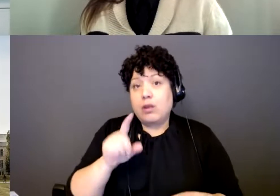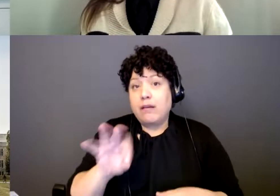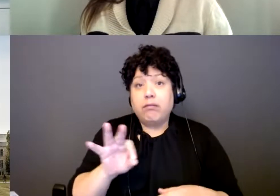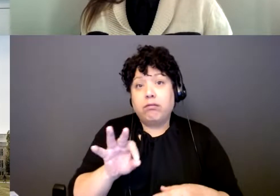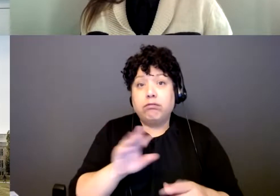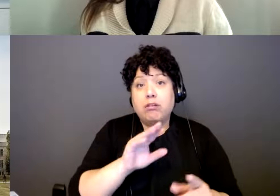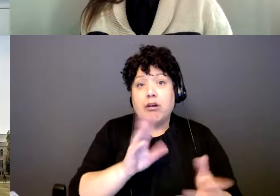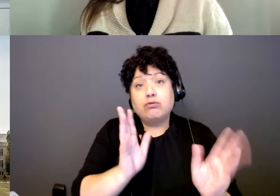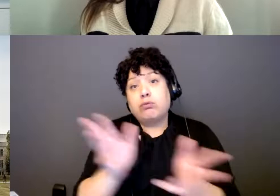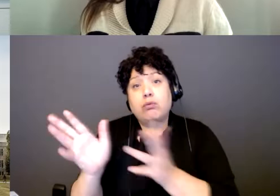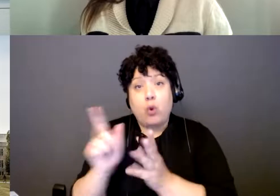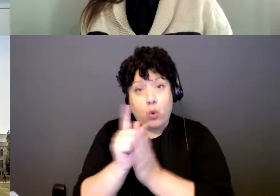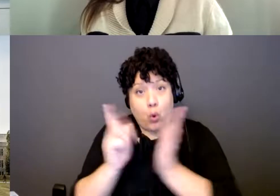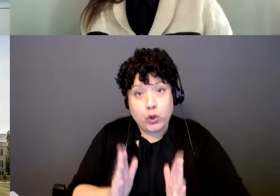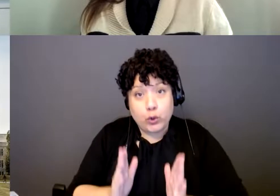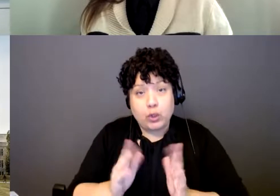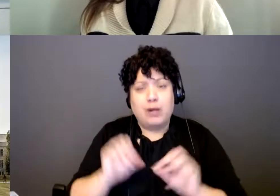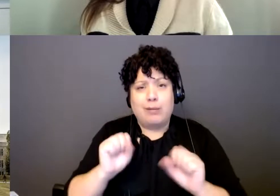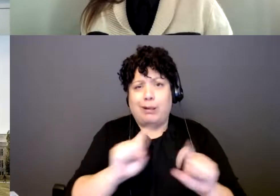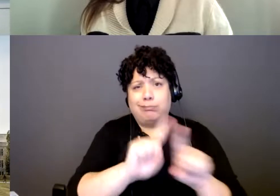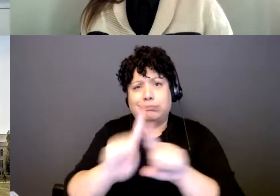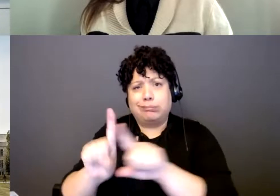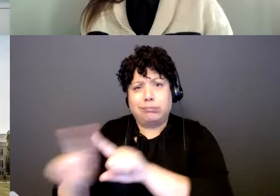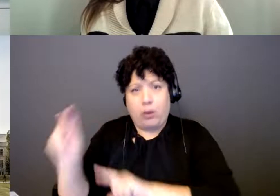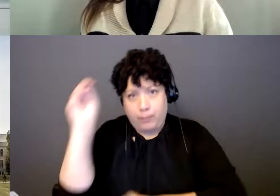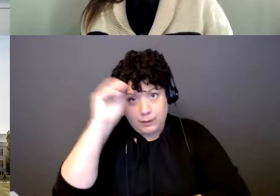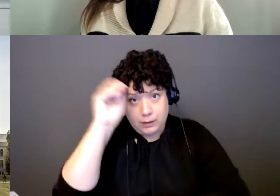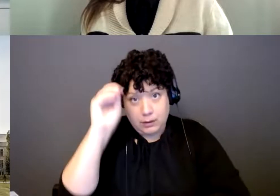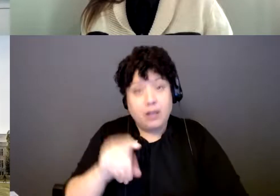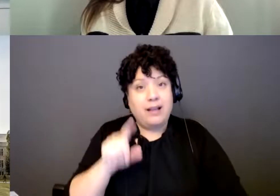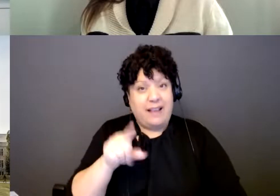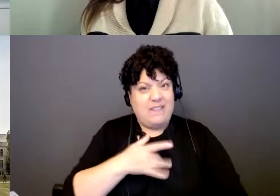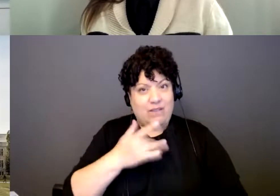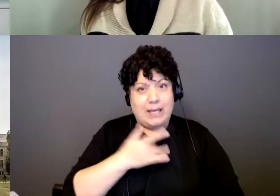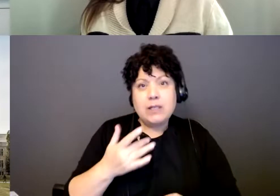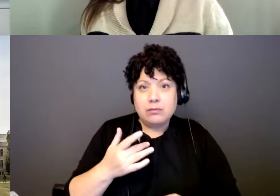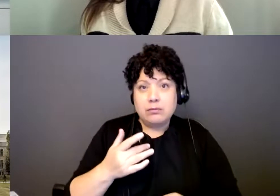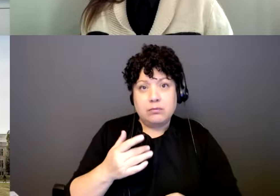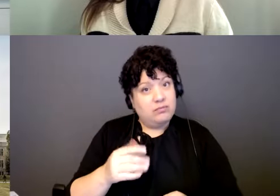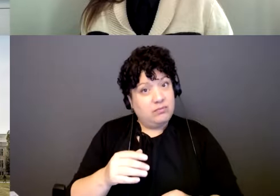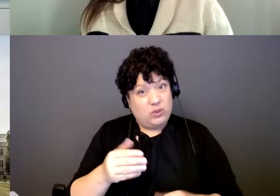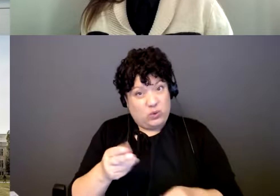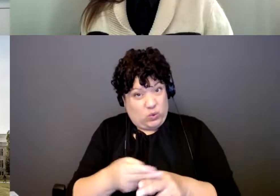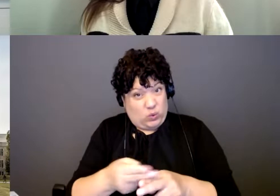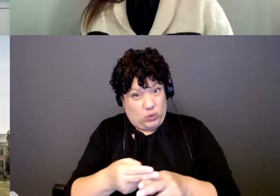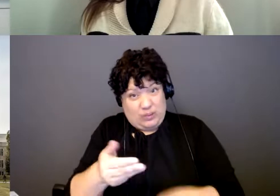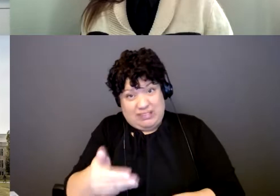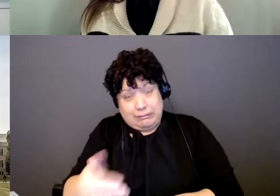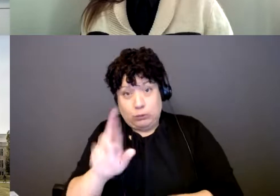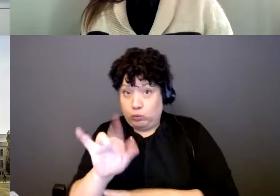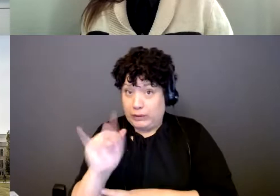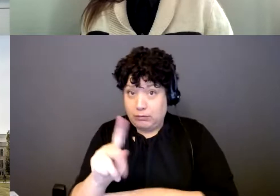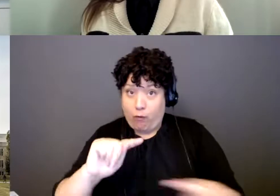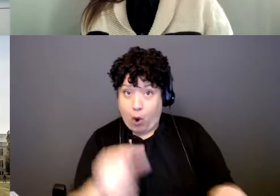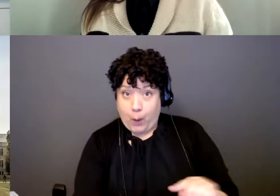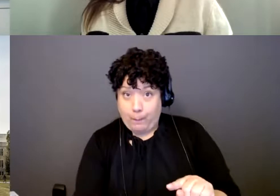you 10 different views. My view is if you know there's imminent risk of harm, then you have to do something, in my view.